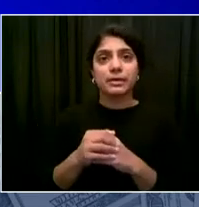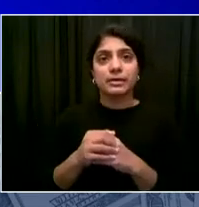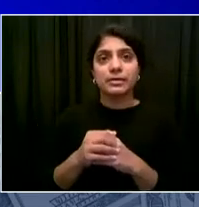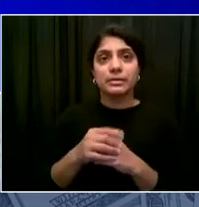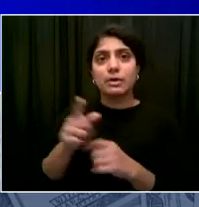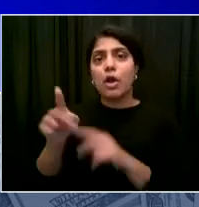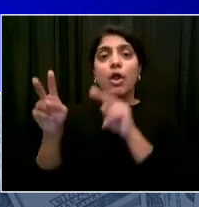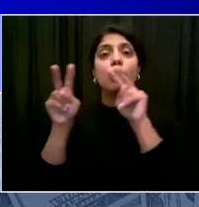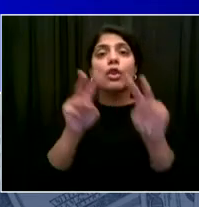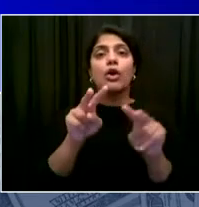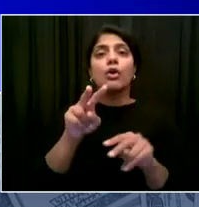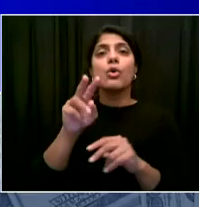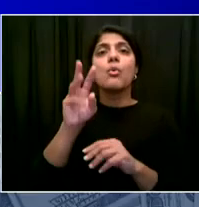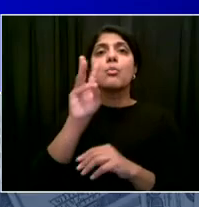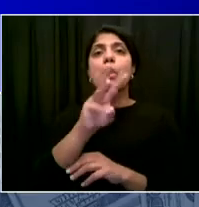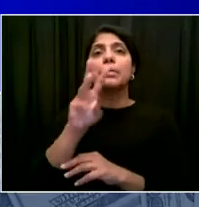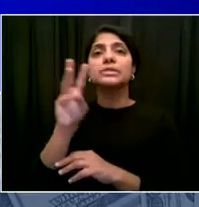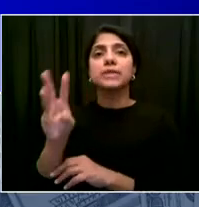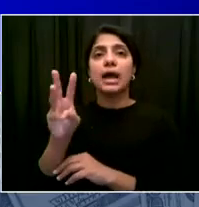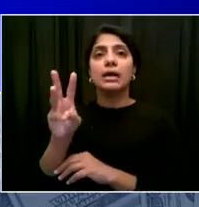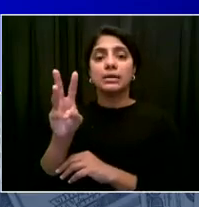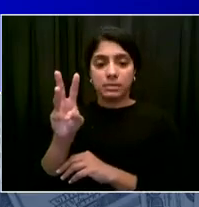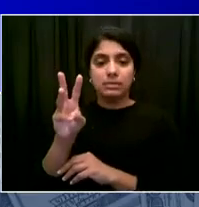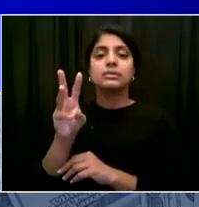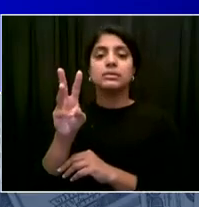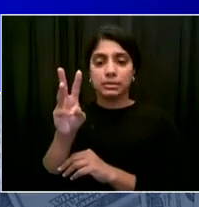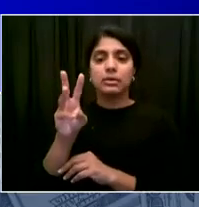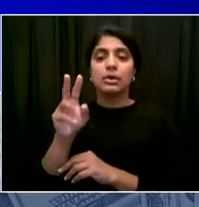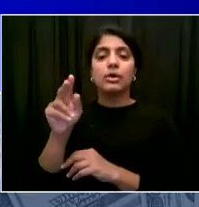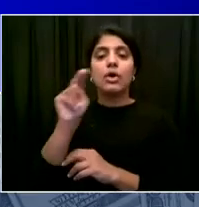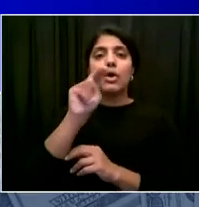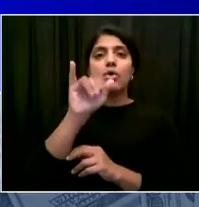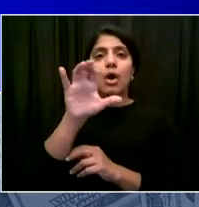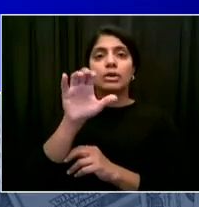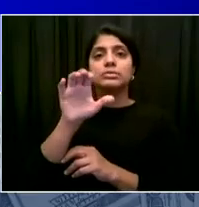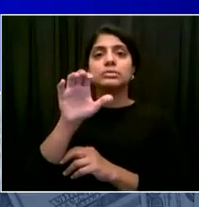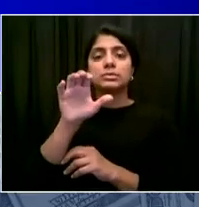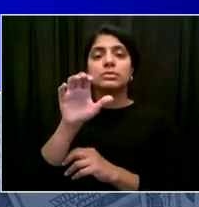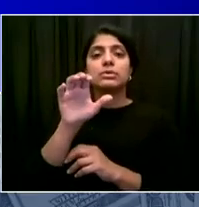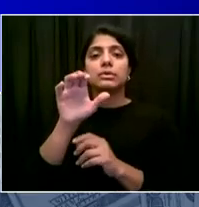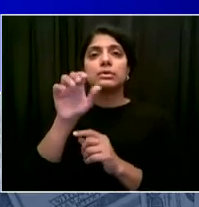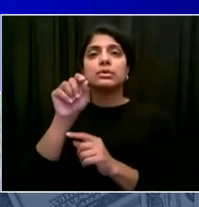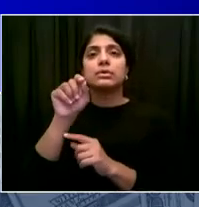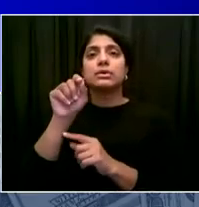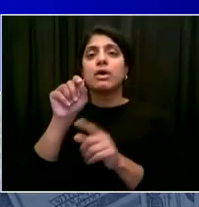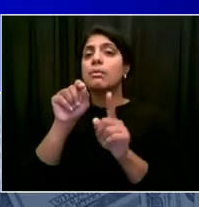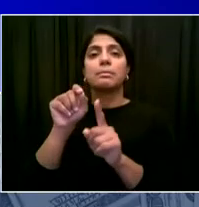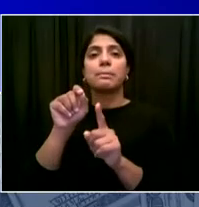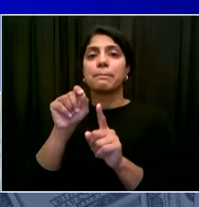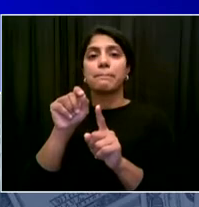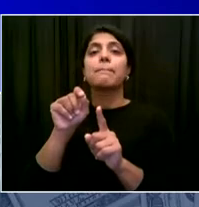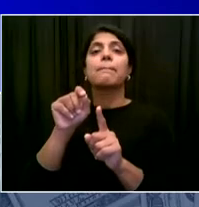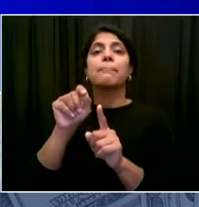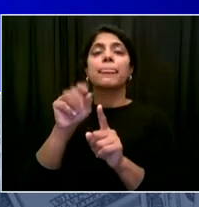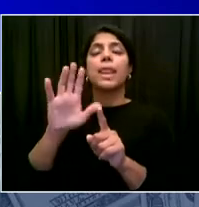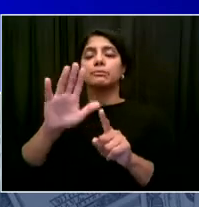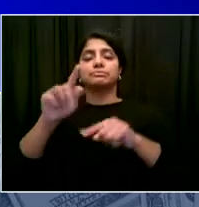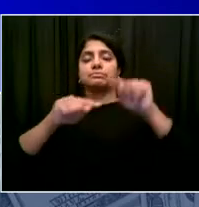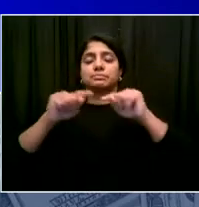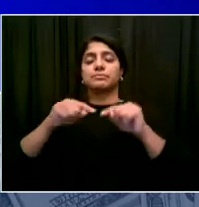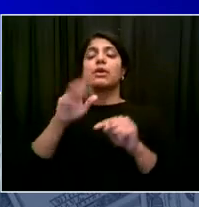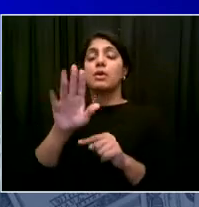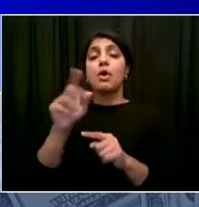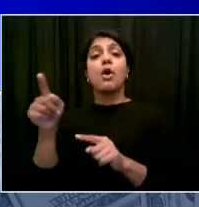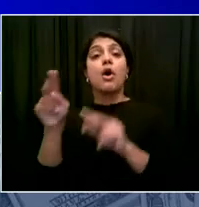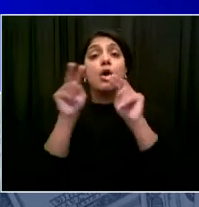well. So that $100 incentive, you'll get that quickly. That is now, today, if you go and get your